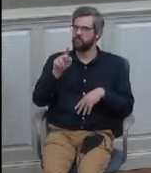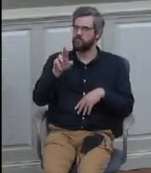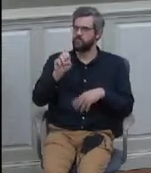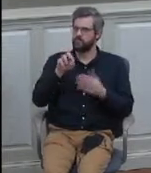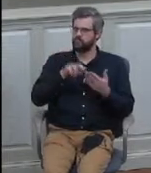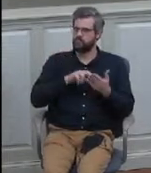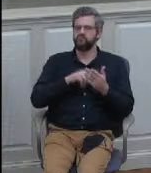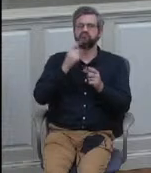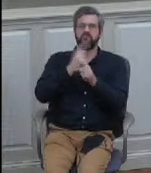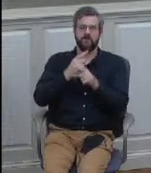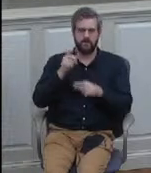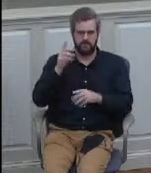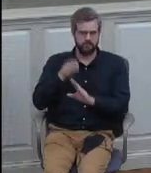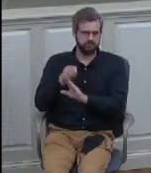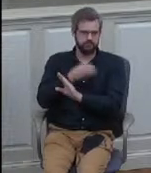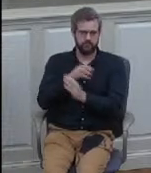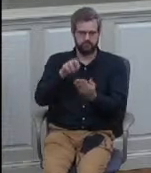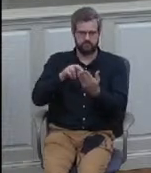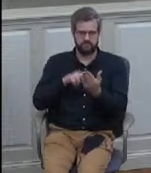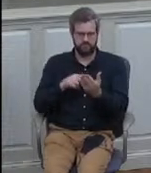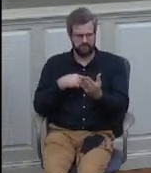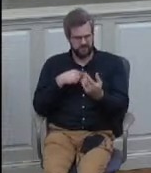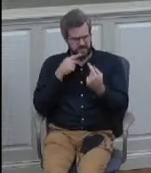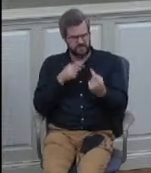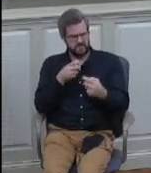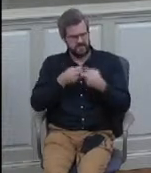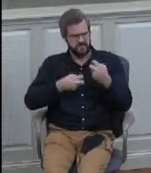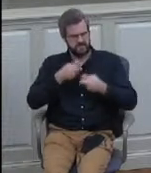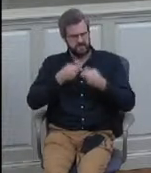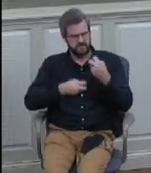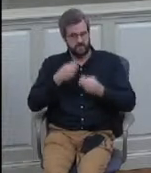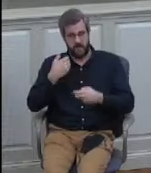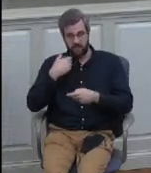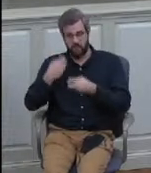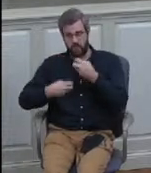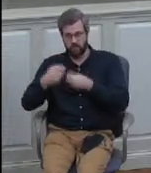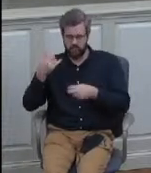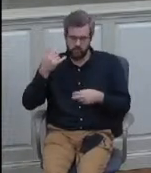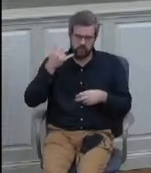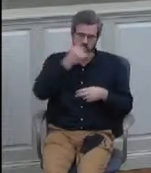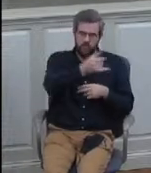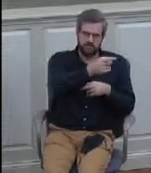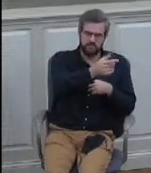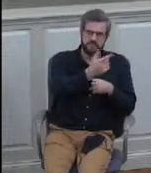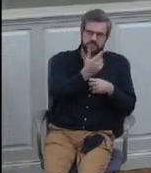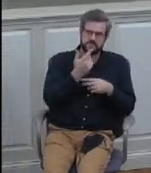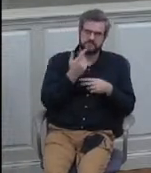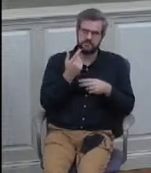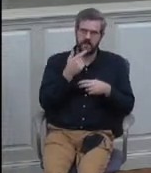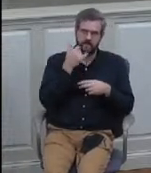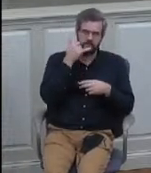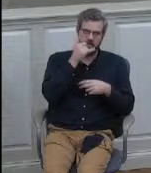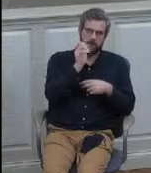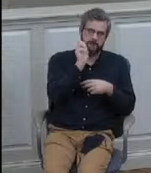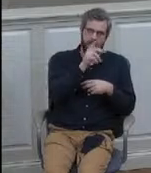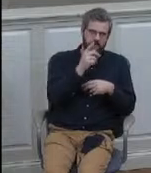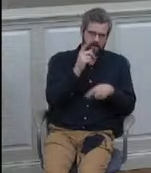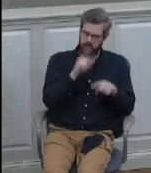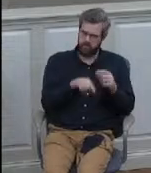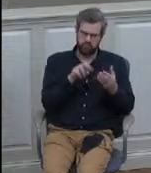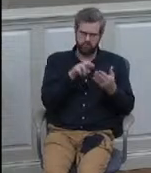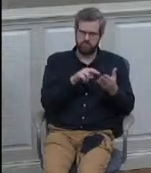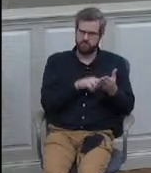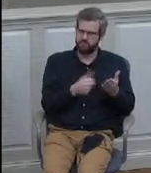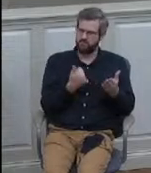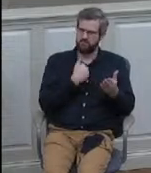You had to pre-register, and I had a problem with registering, so if you have a problem registering, call them up, because I got to return a call to them, because I couldn't get registered myself,